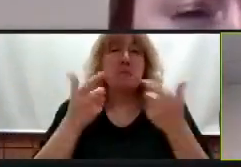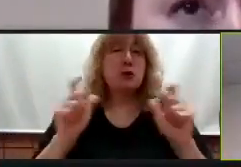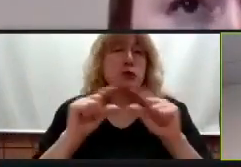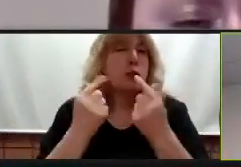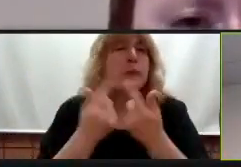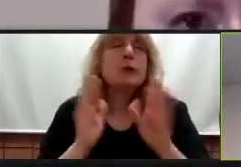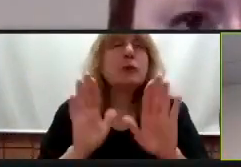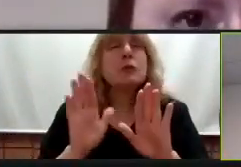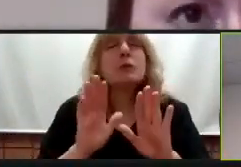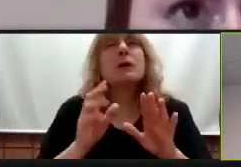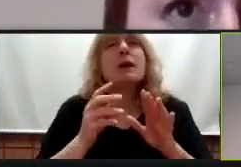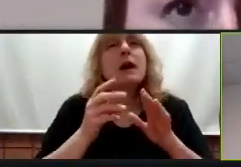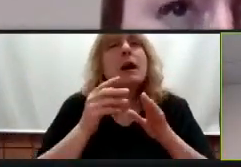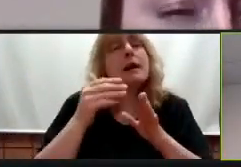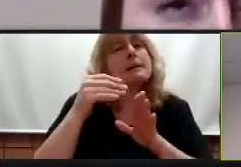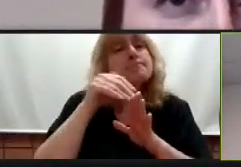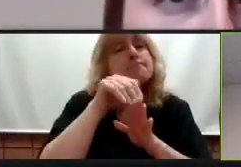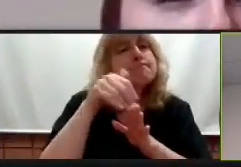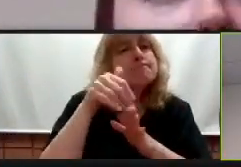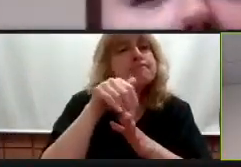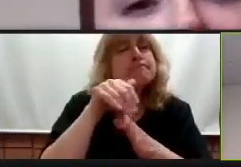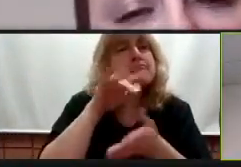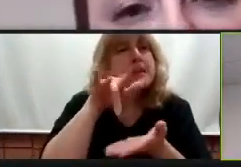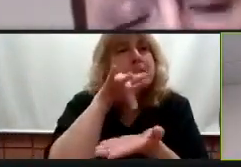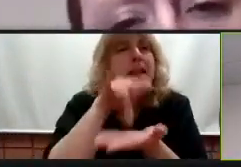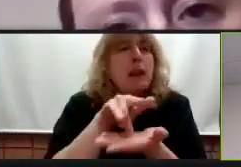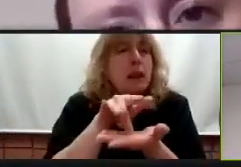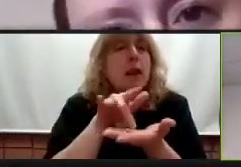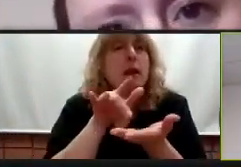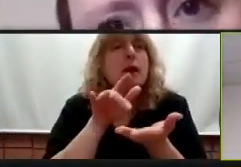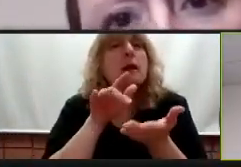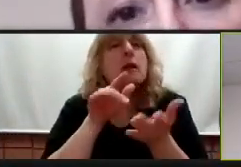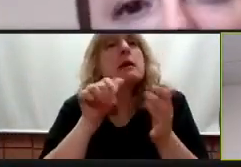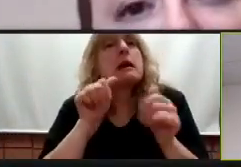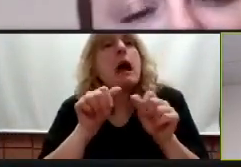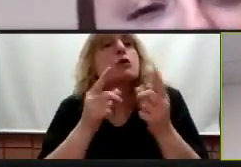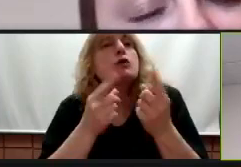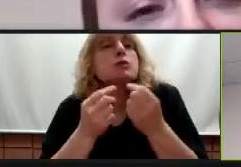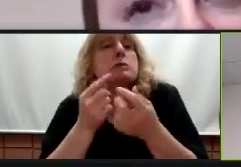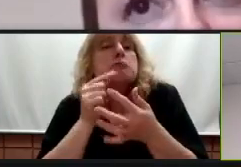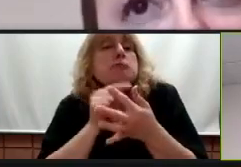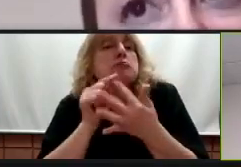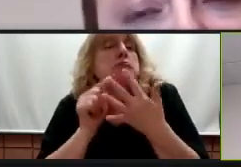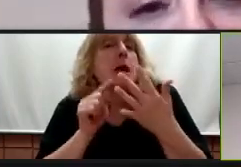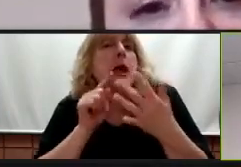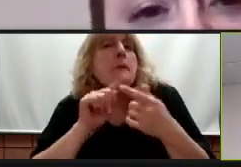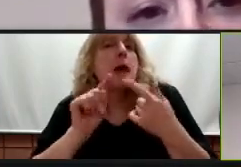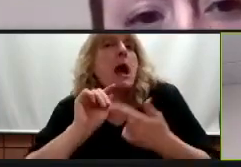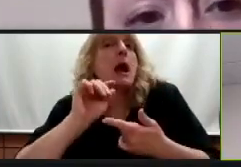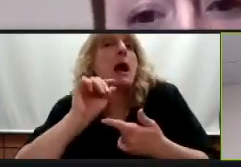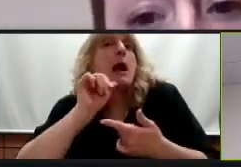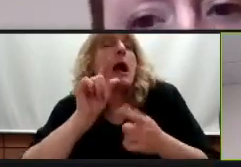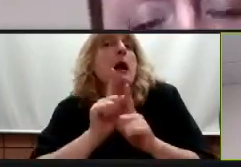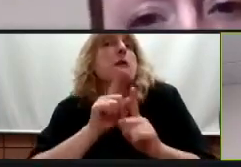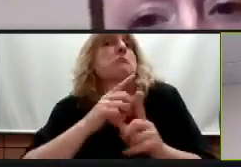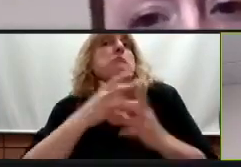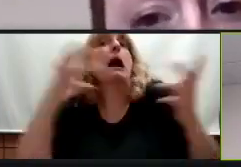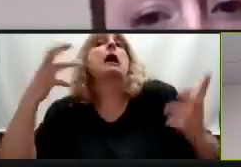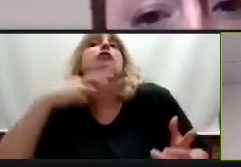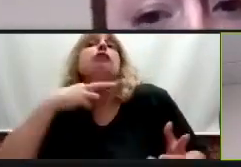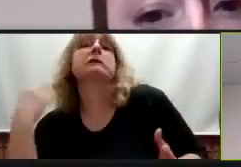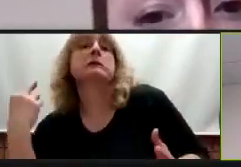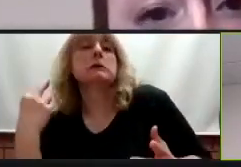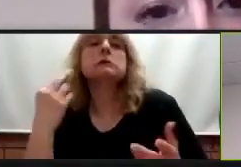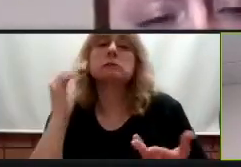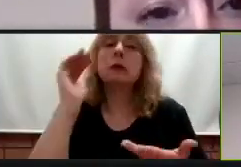certain actions that are not, that are less risky than others. I know that we're all getting to a point in the pandemic